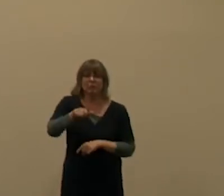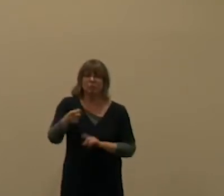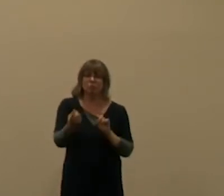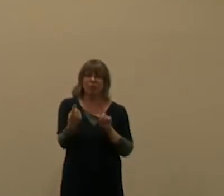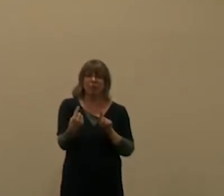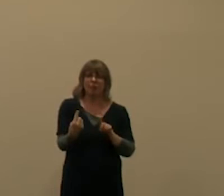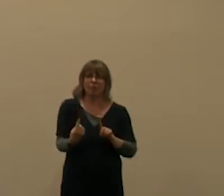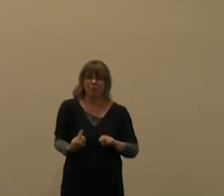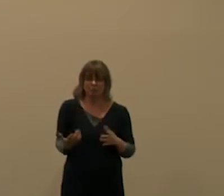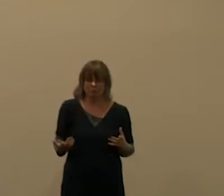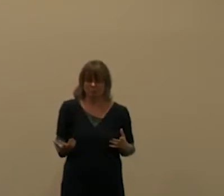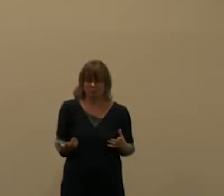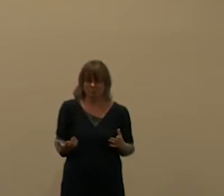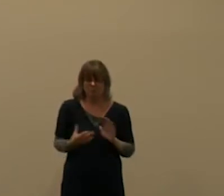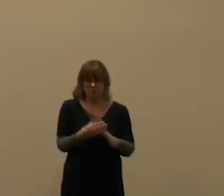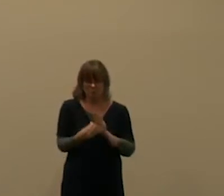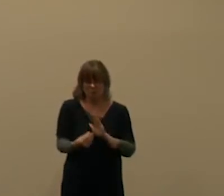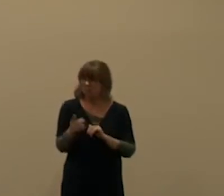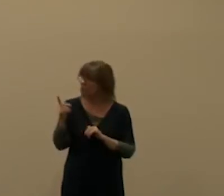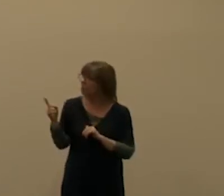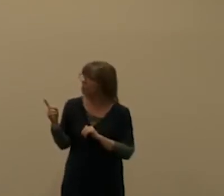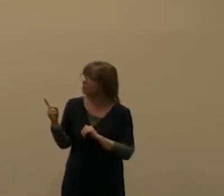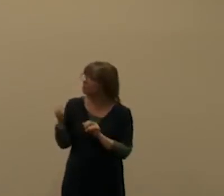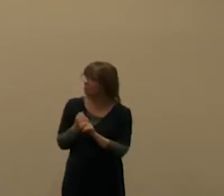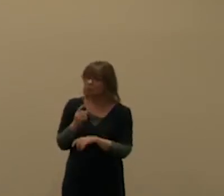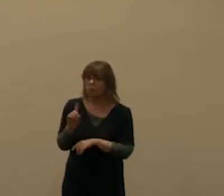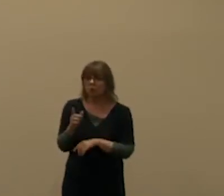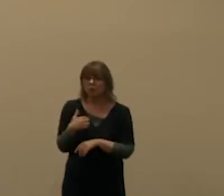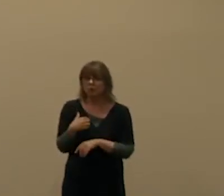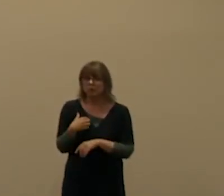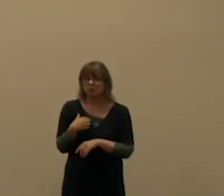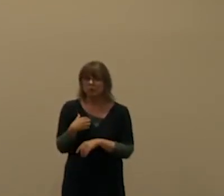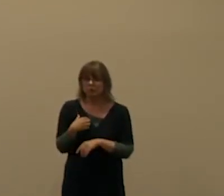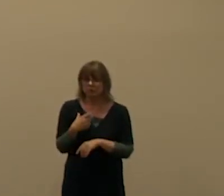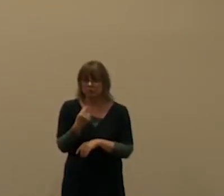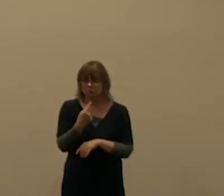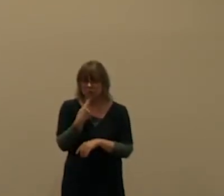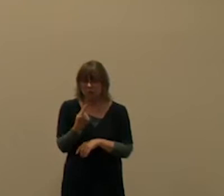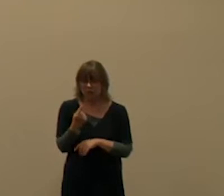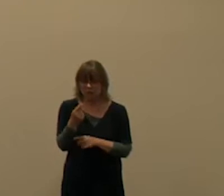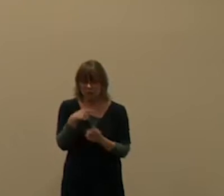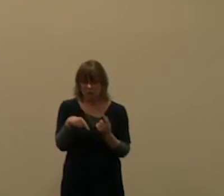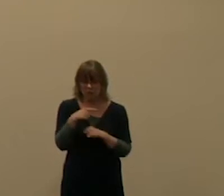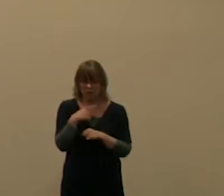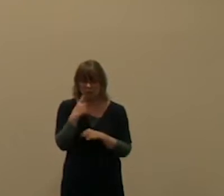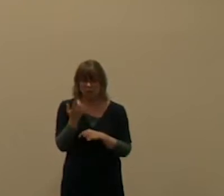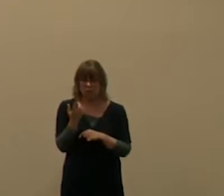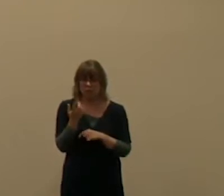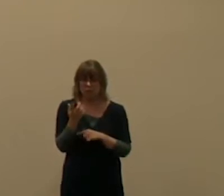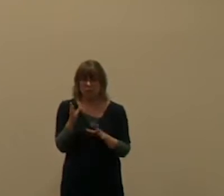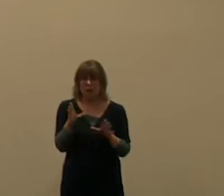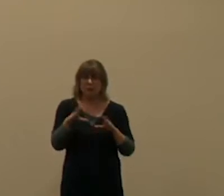back. Now, what this actually does is that you can say, if people are just accepting the